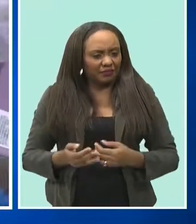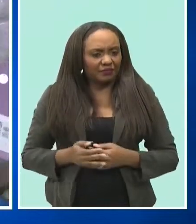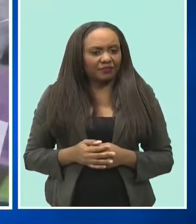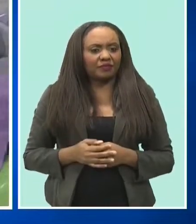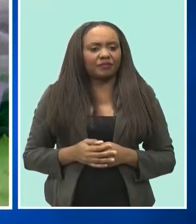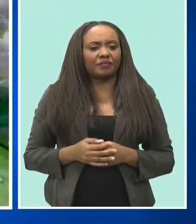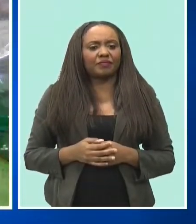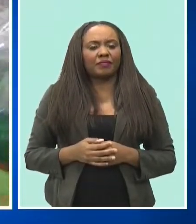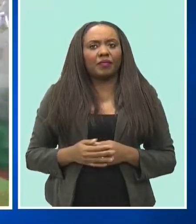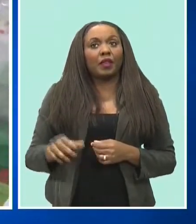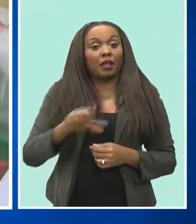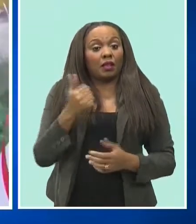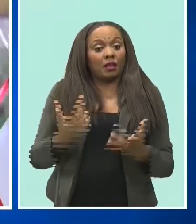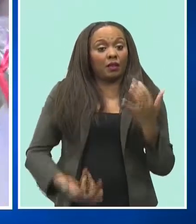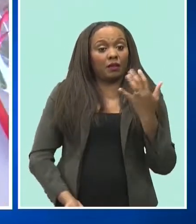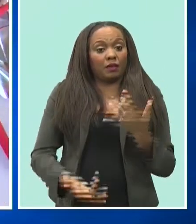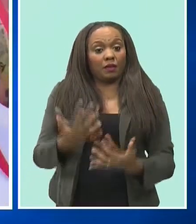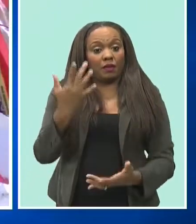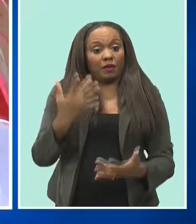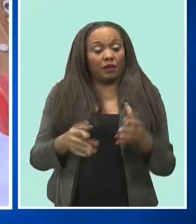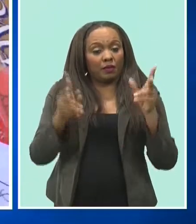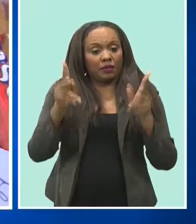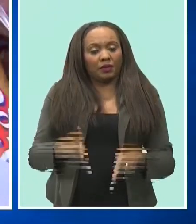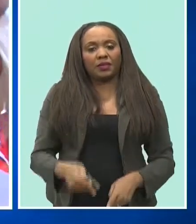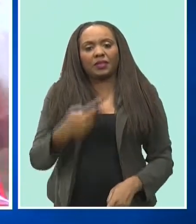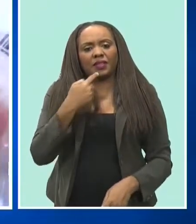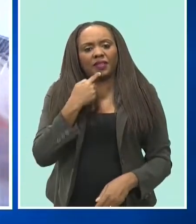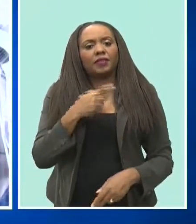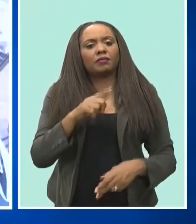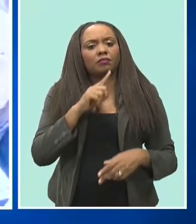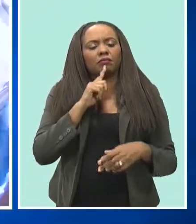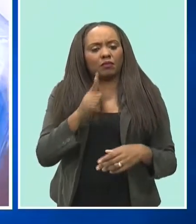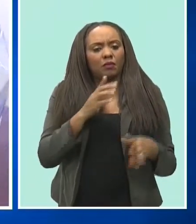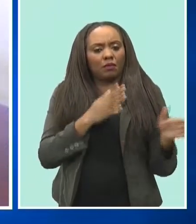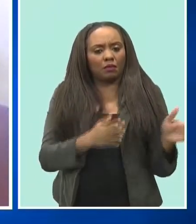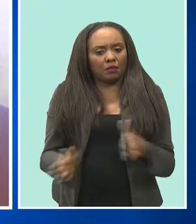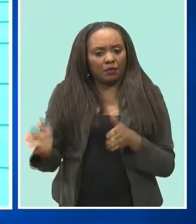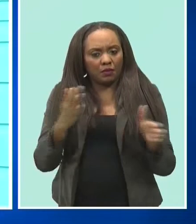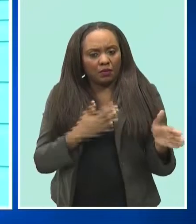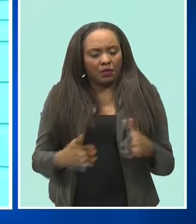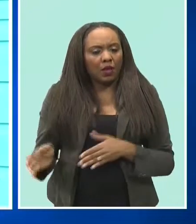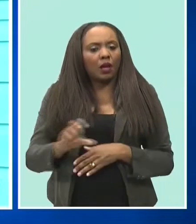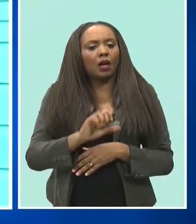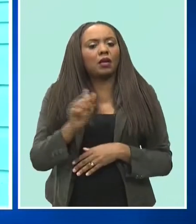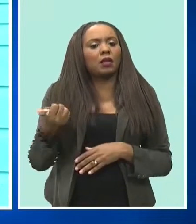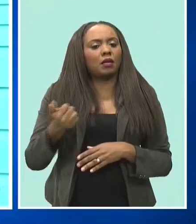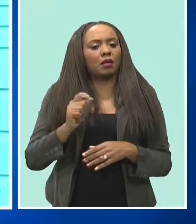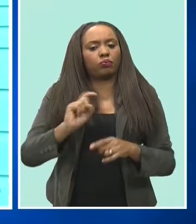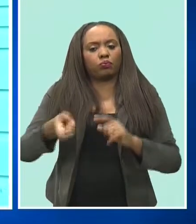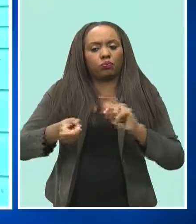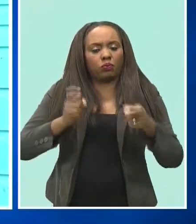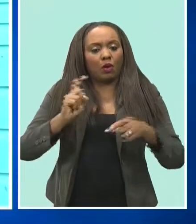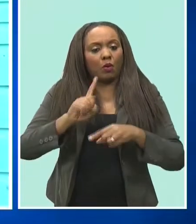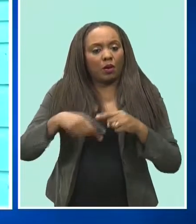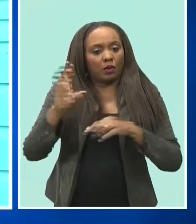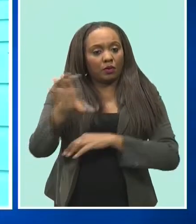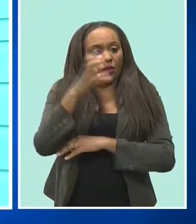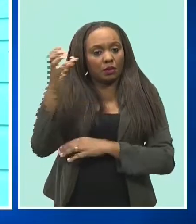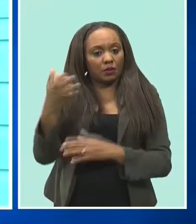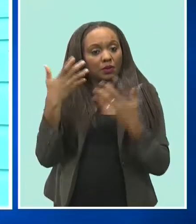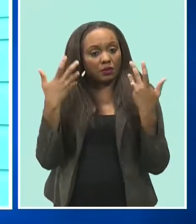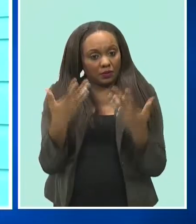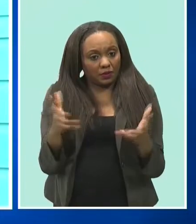Fire Officer Andrea Williams says the officers are already planning another set of donations after Christmas.